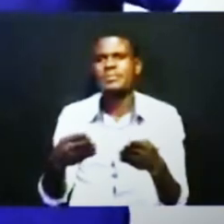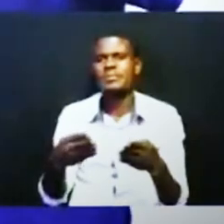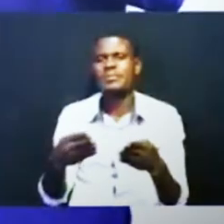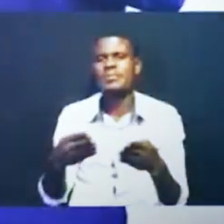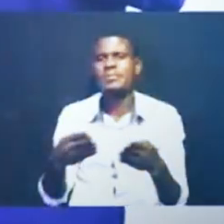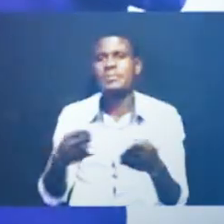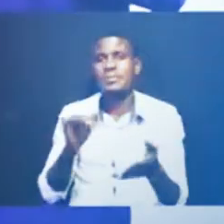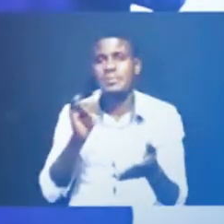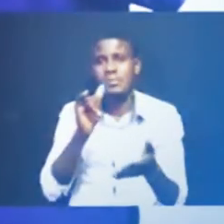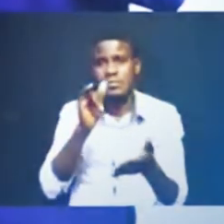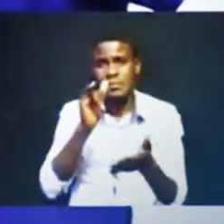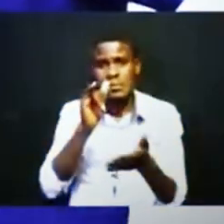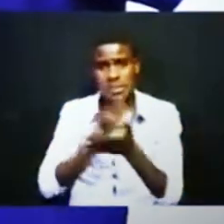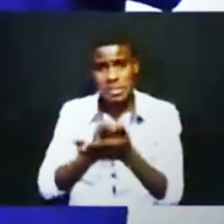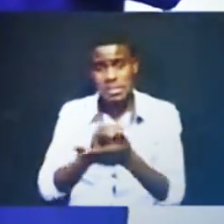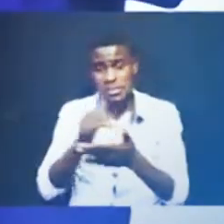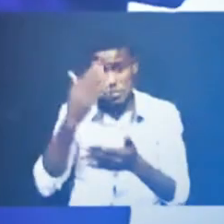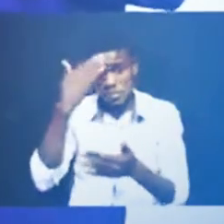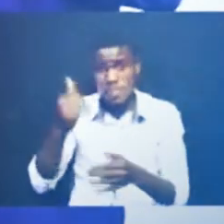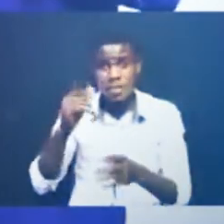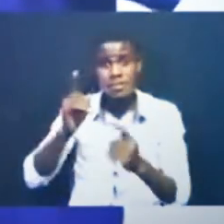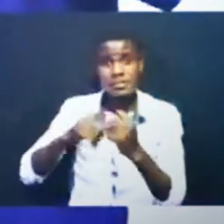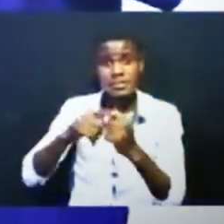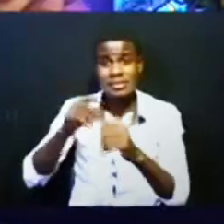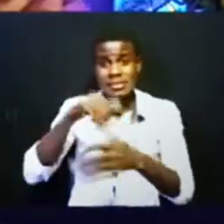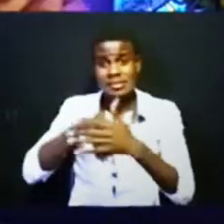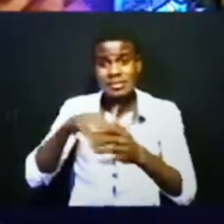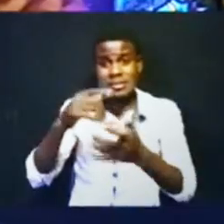KJB. What can a JB?